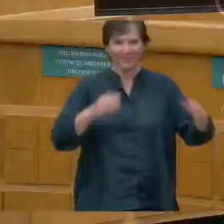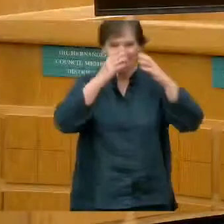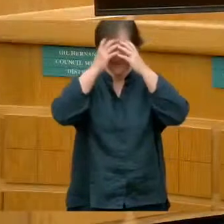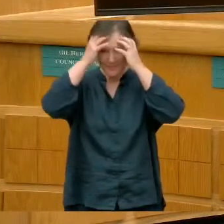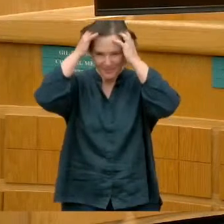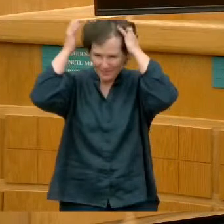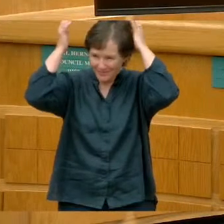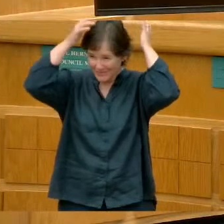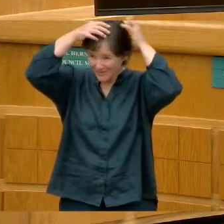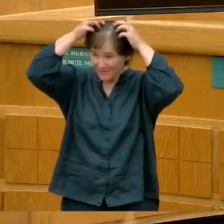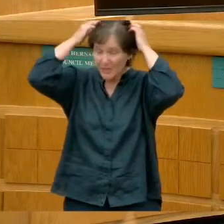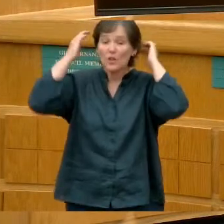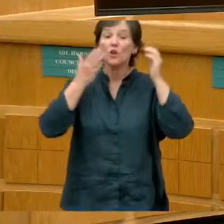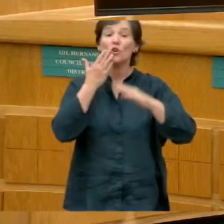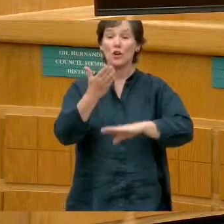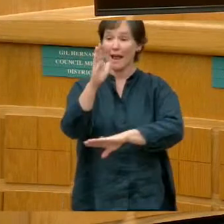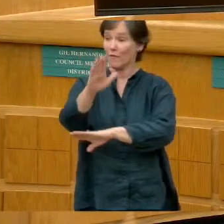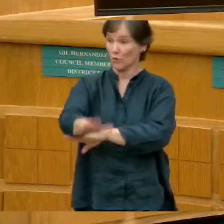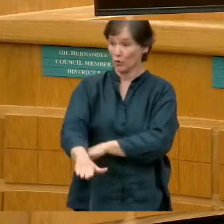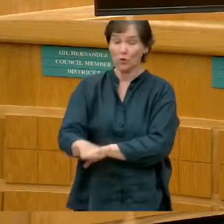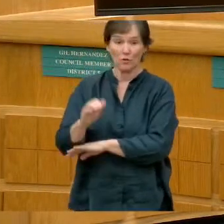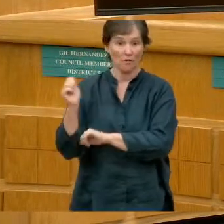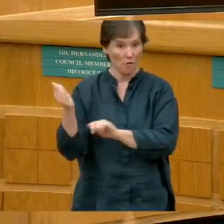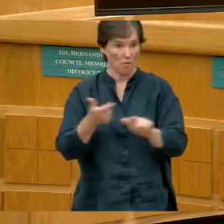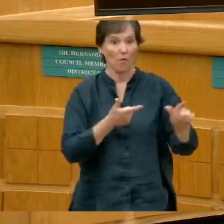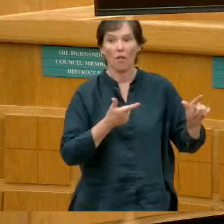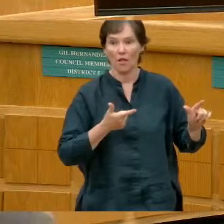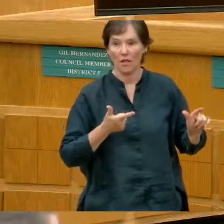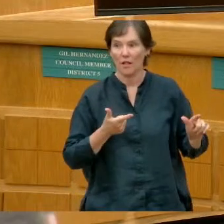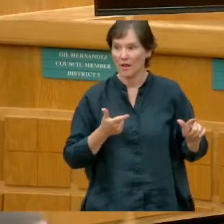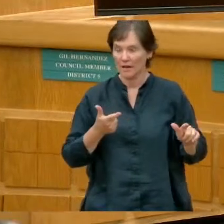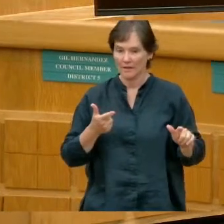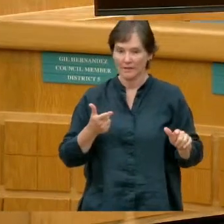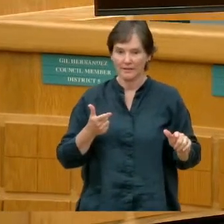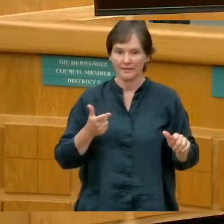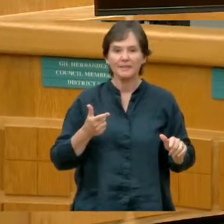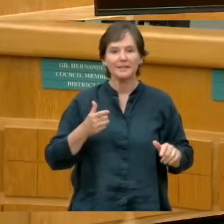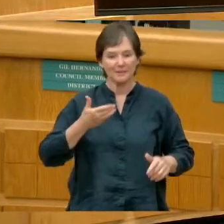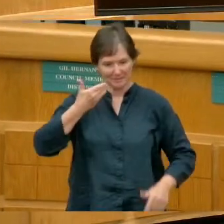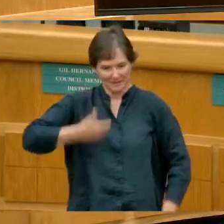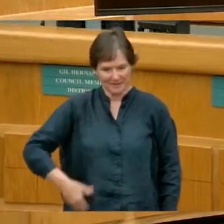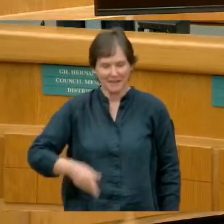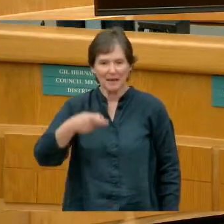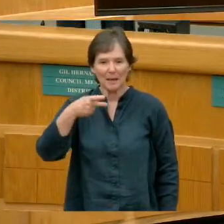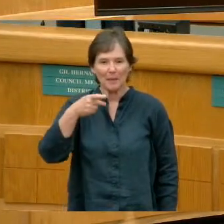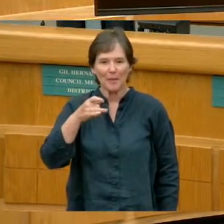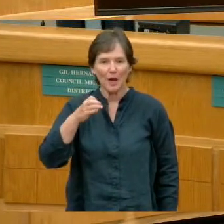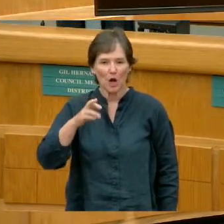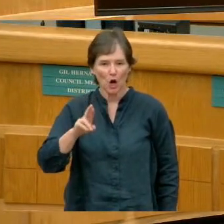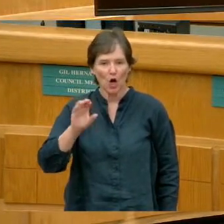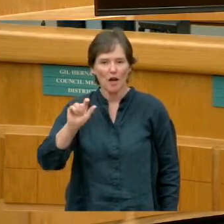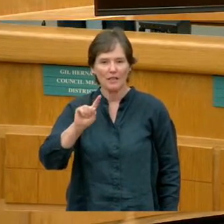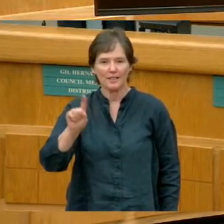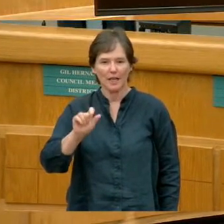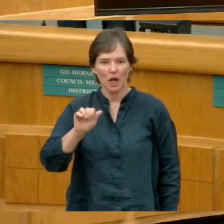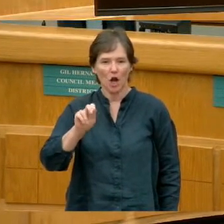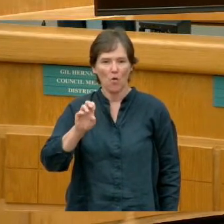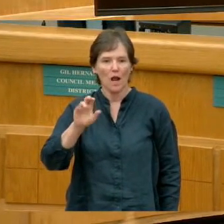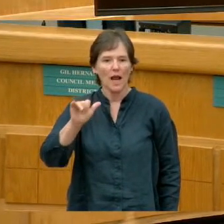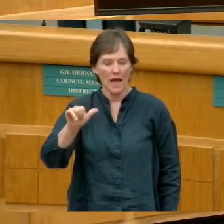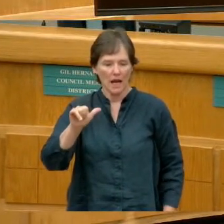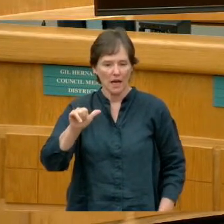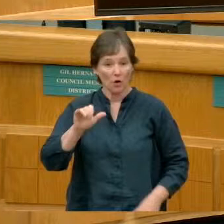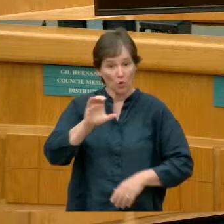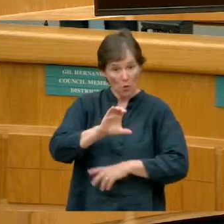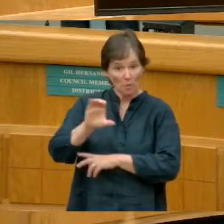Okay. Good afternoon, everybody. Adjust this podium a little bit. My name is Peter Zanoni. I'm Corpus Christi City Manager.